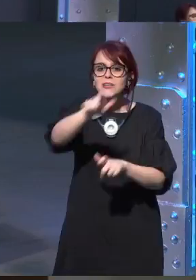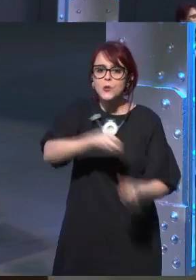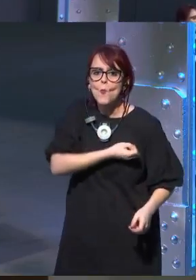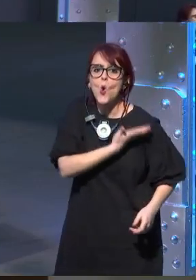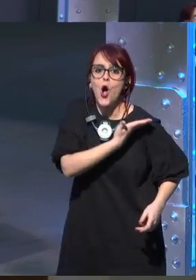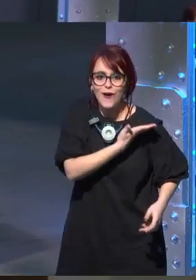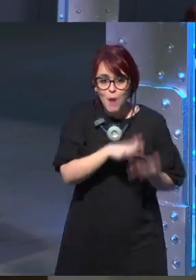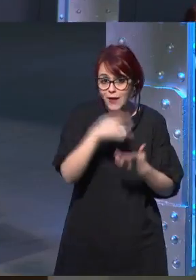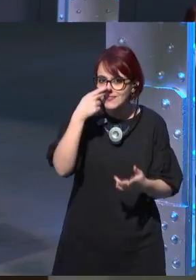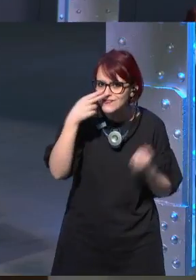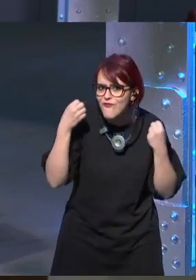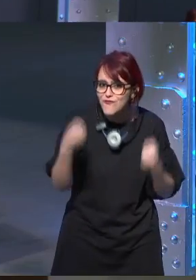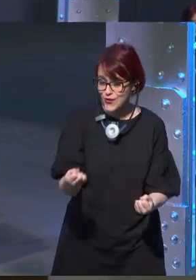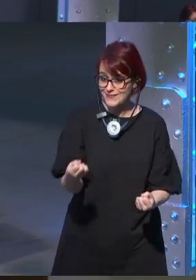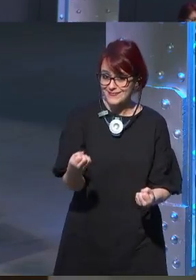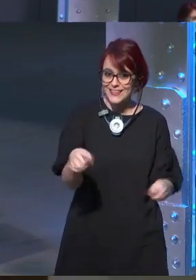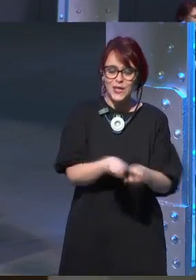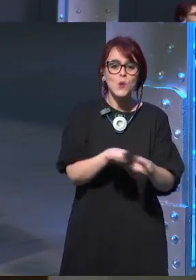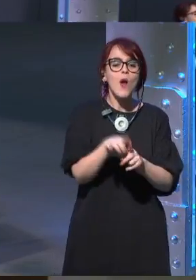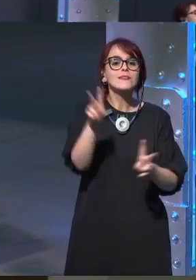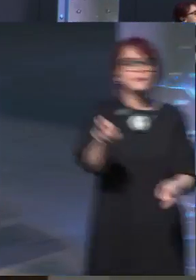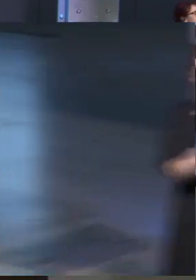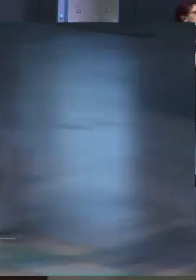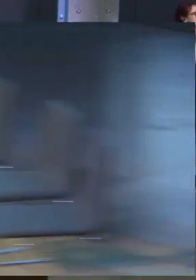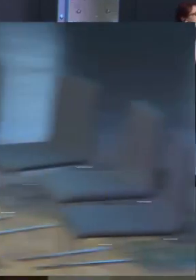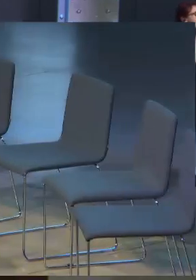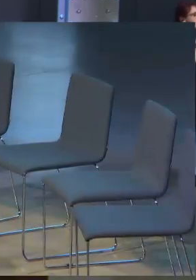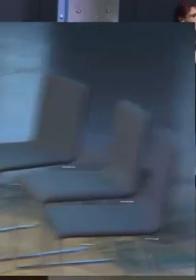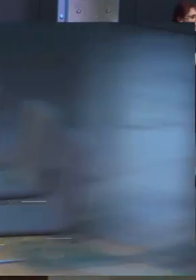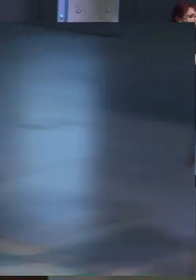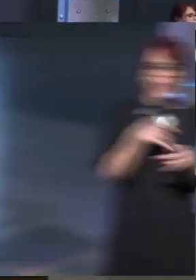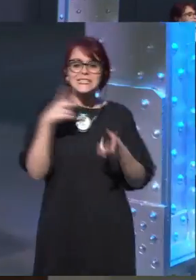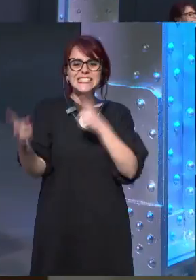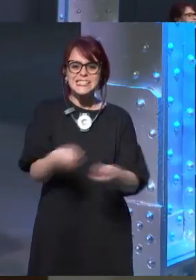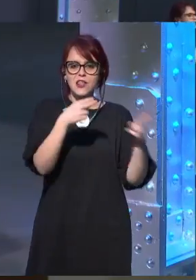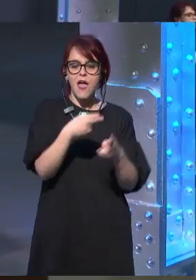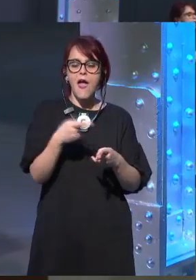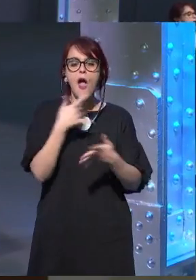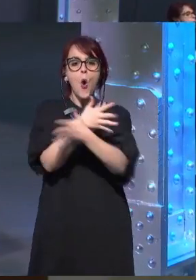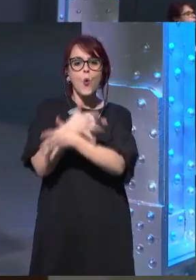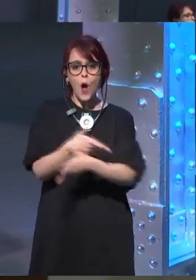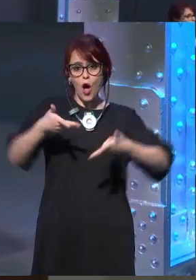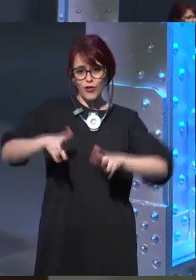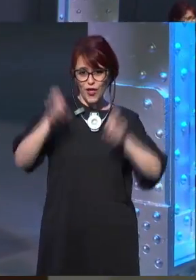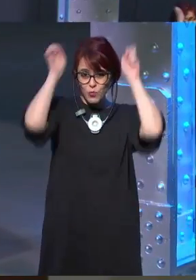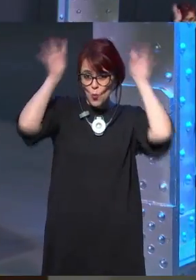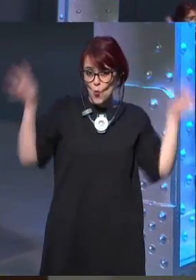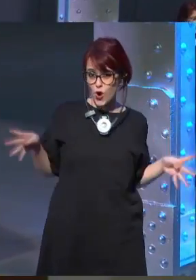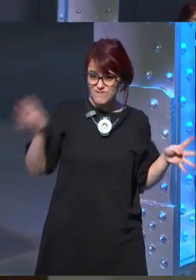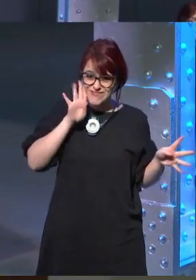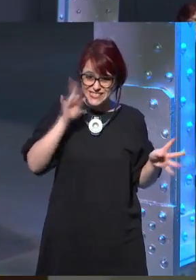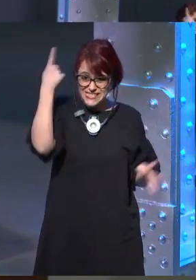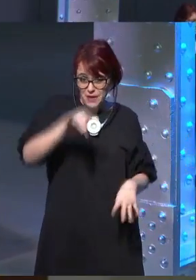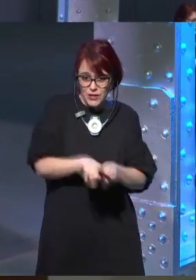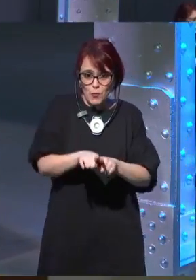of your interests, right? Same thing every time you talk about Game of Thrones on the internet, right? You're considered an